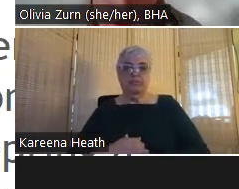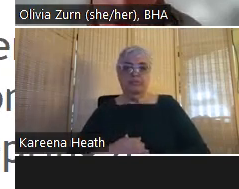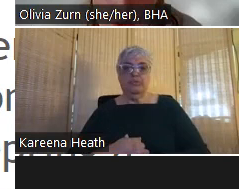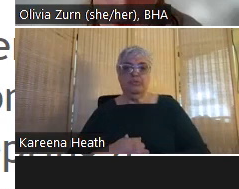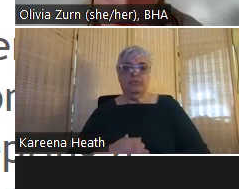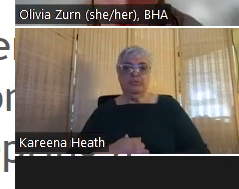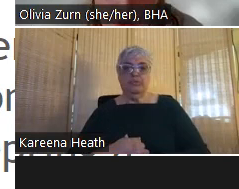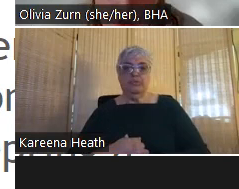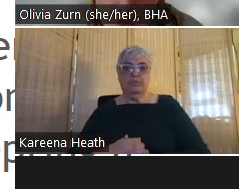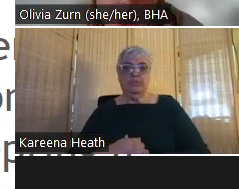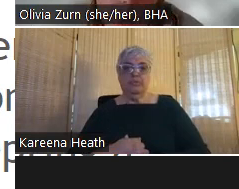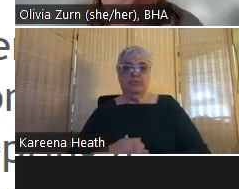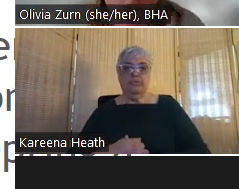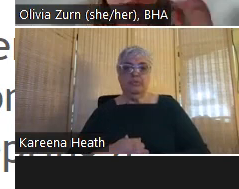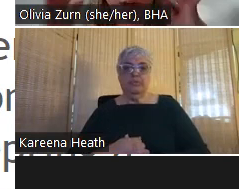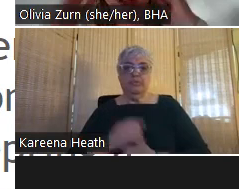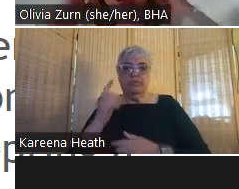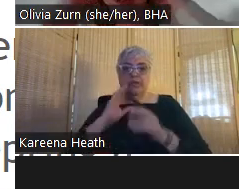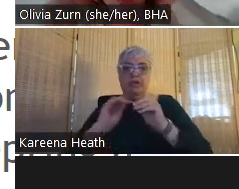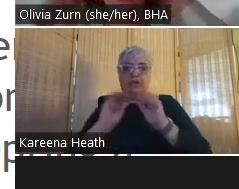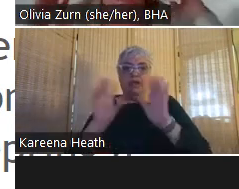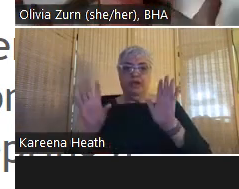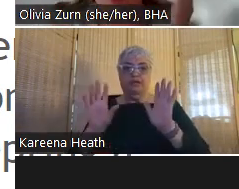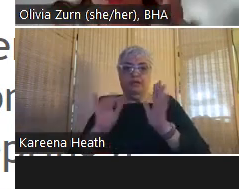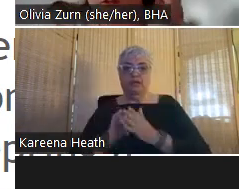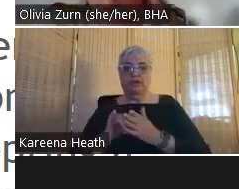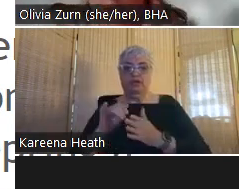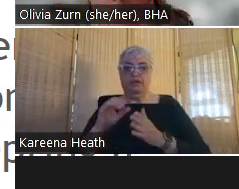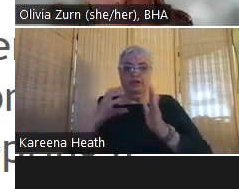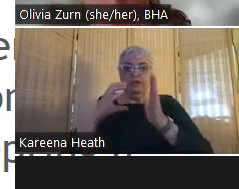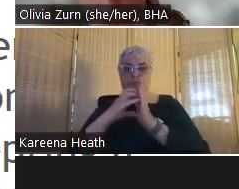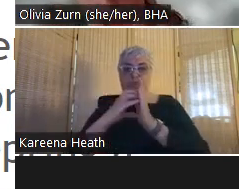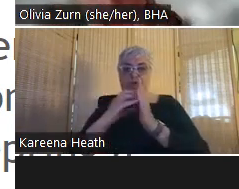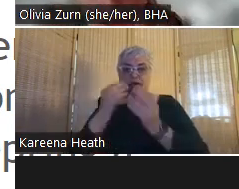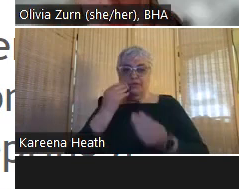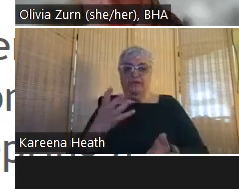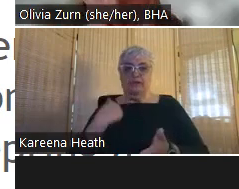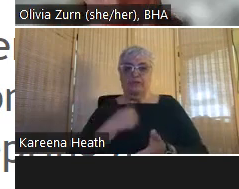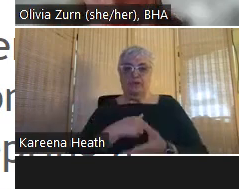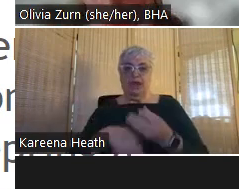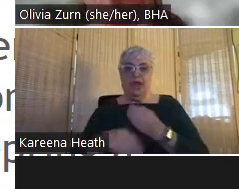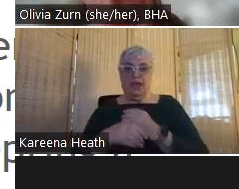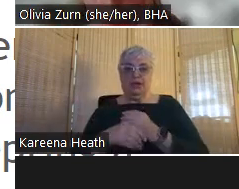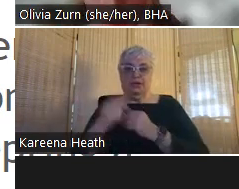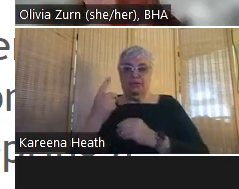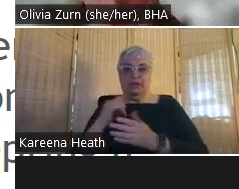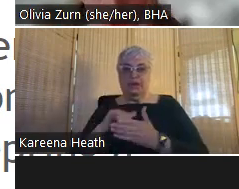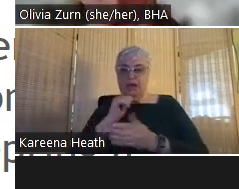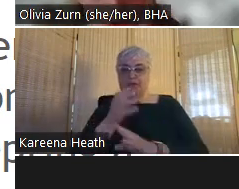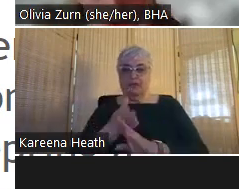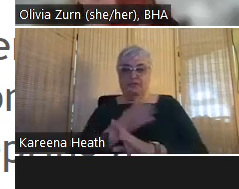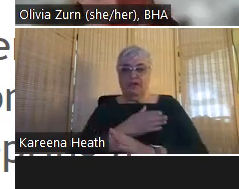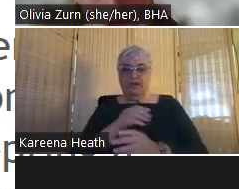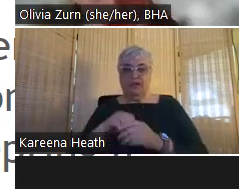Just to clarify the dispatch information, we did add something that was not previously in